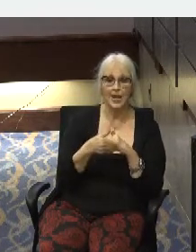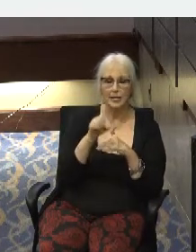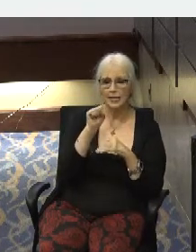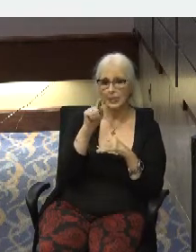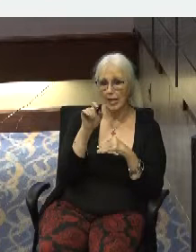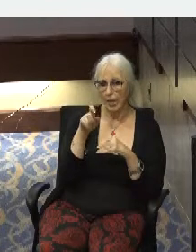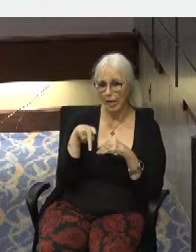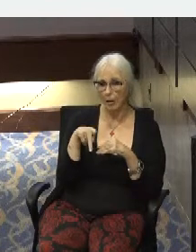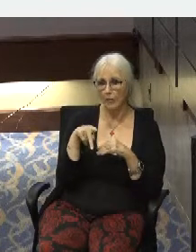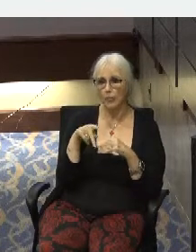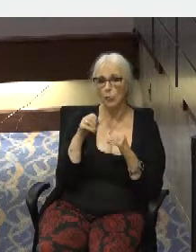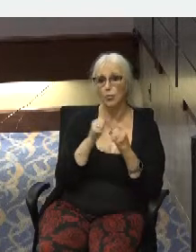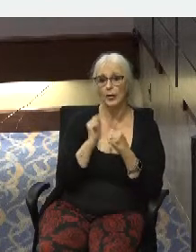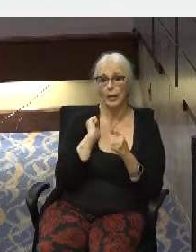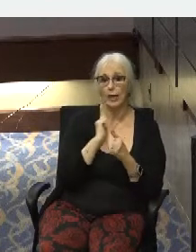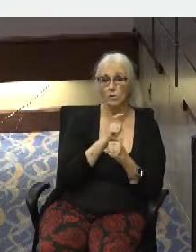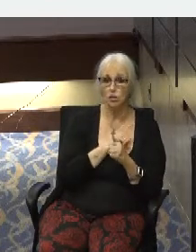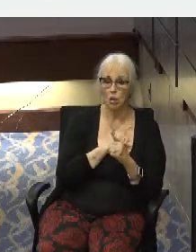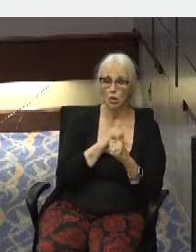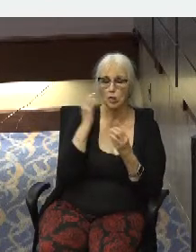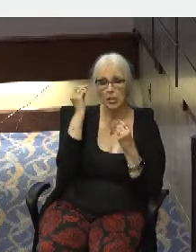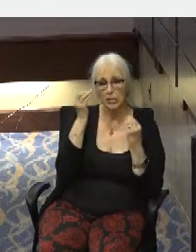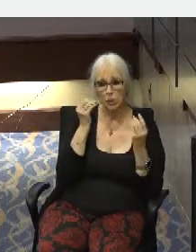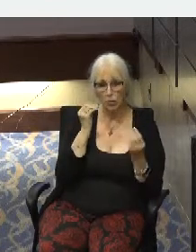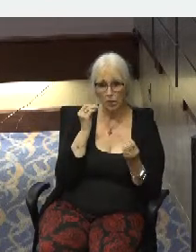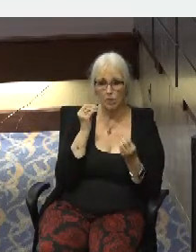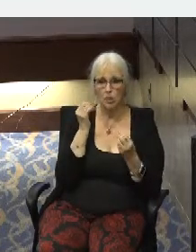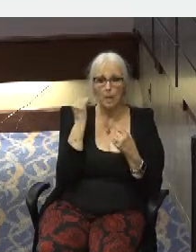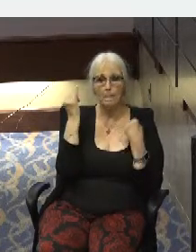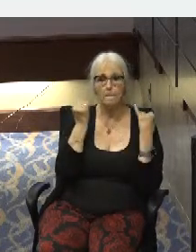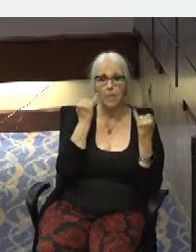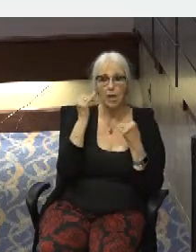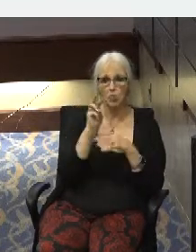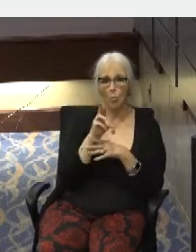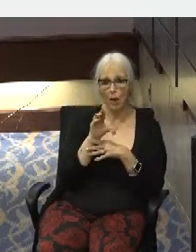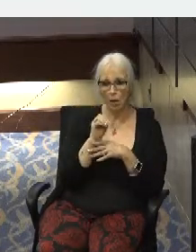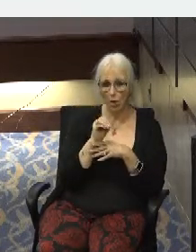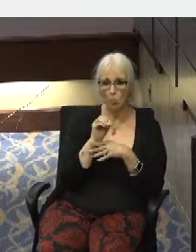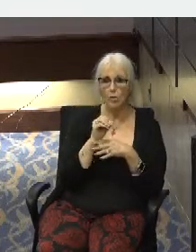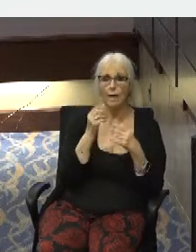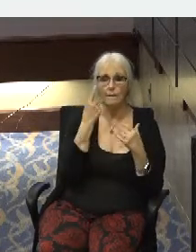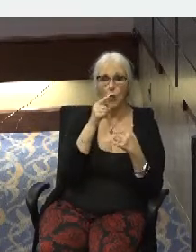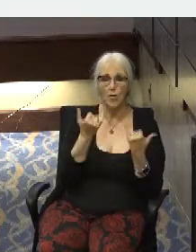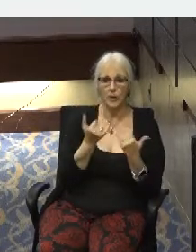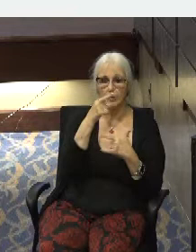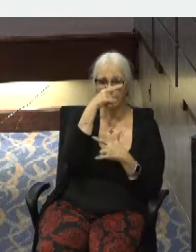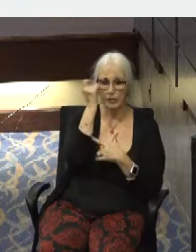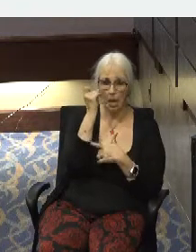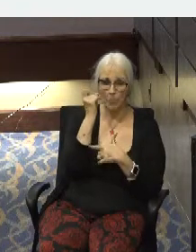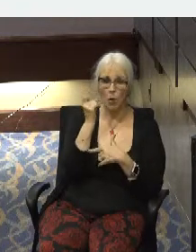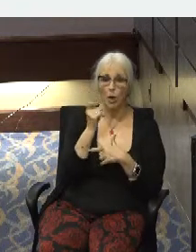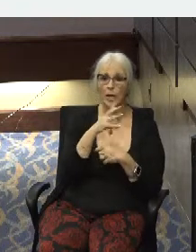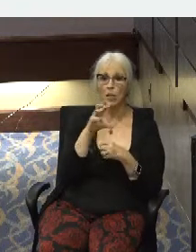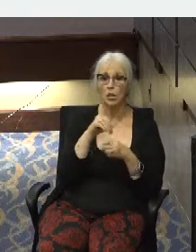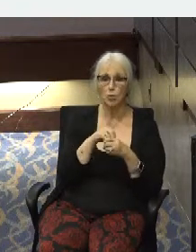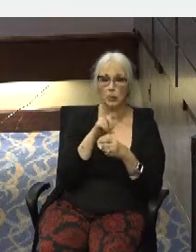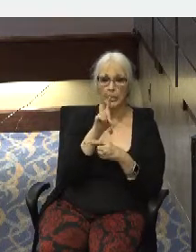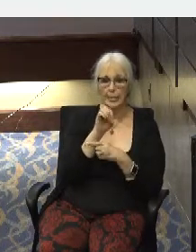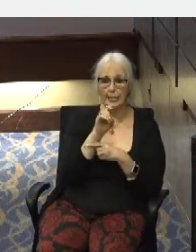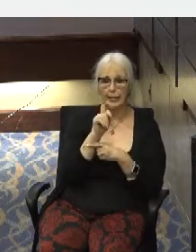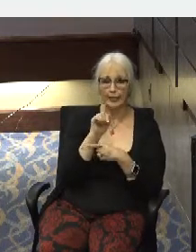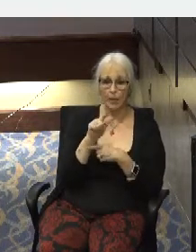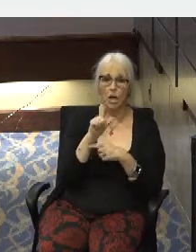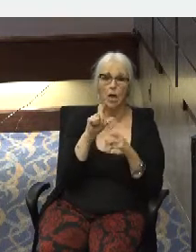council consideration, the team would finalize the Reimagine Waco Transit report this summer, which would include a detailed implementation plan and